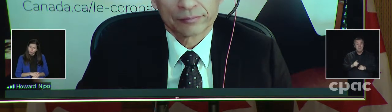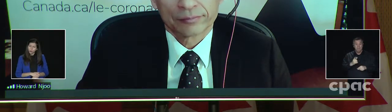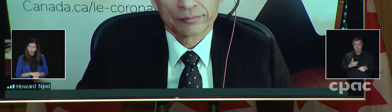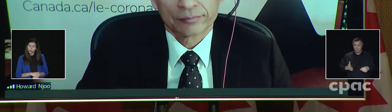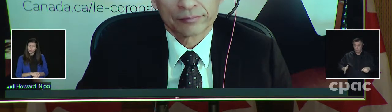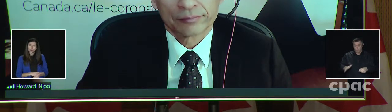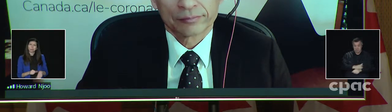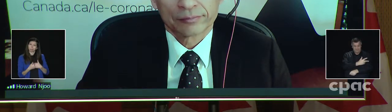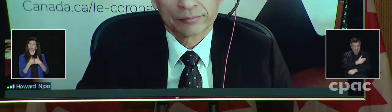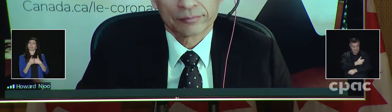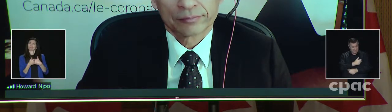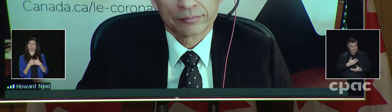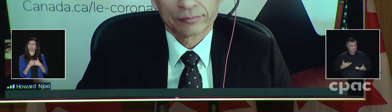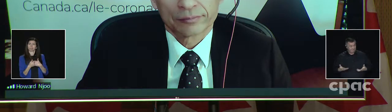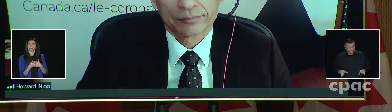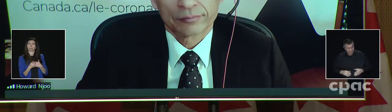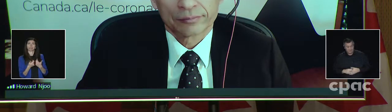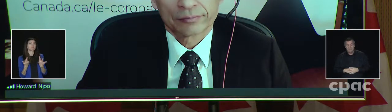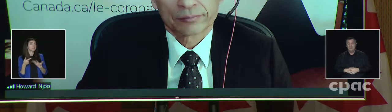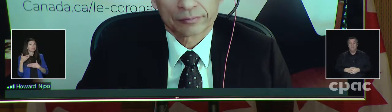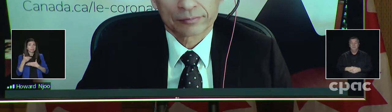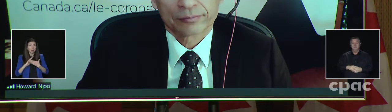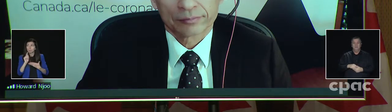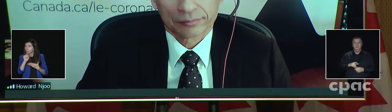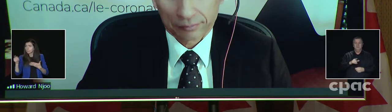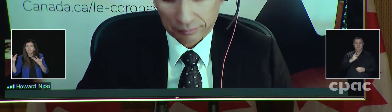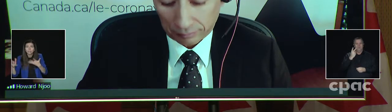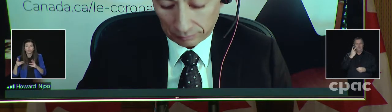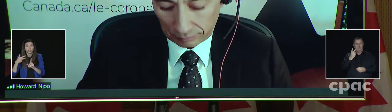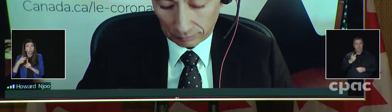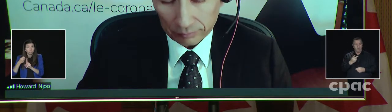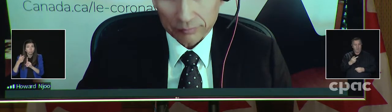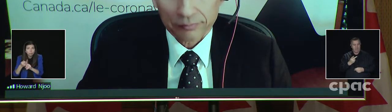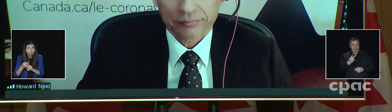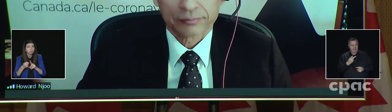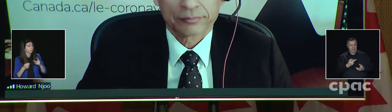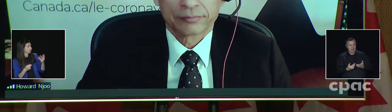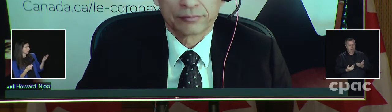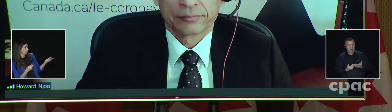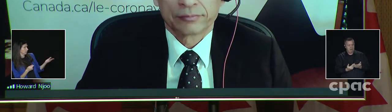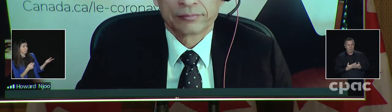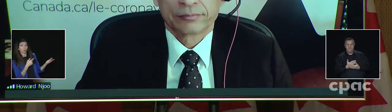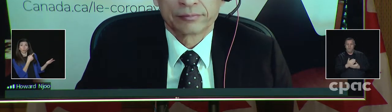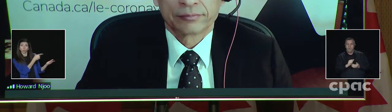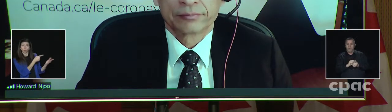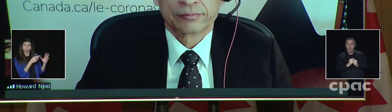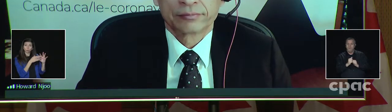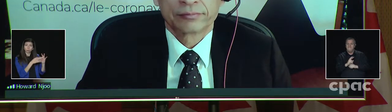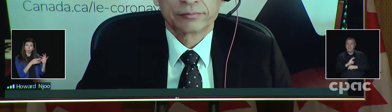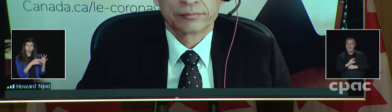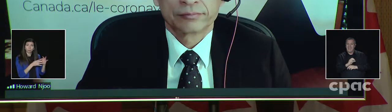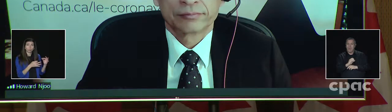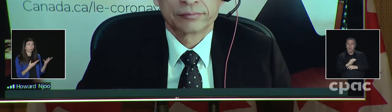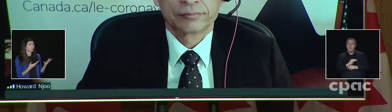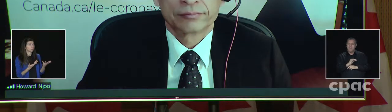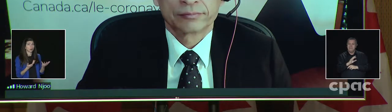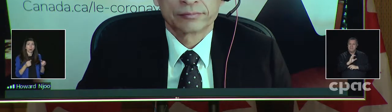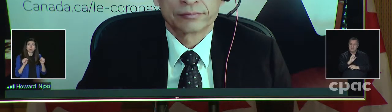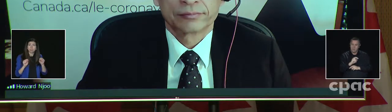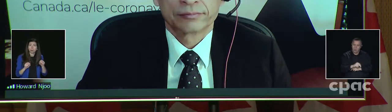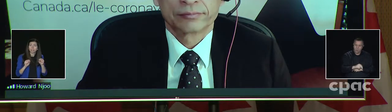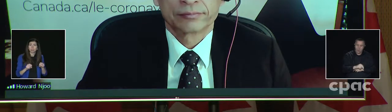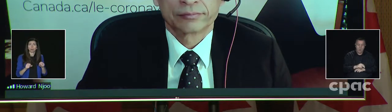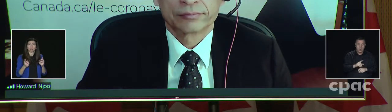where you guys are looking at Omicron right now and the potential of having to bring back in or at least suggest lockdowns or different other restrictions,